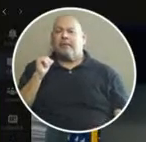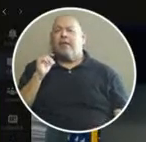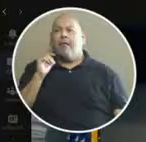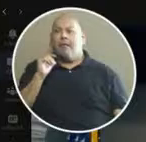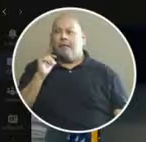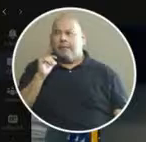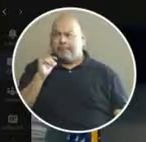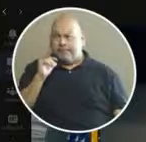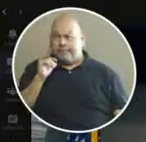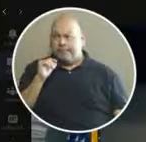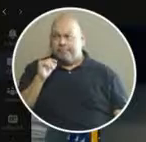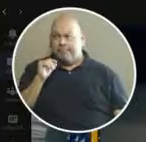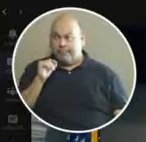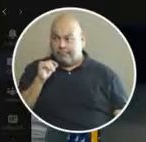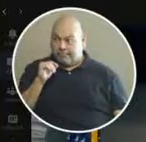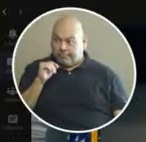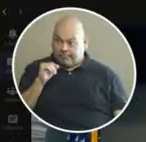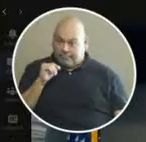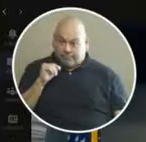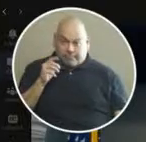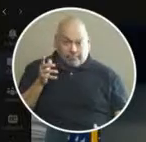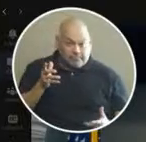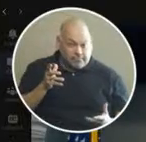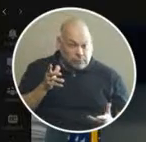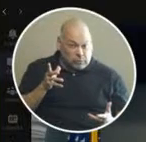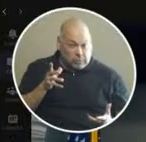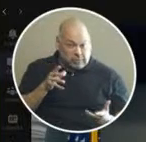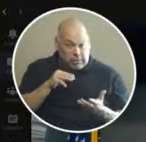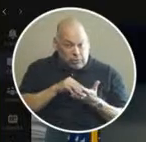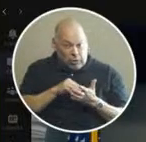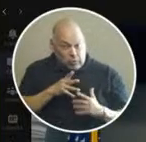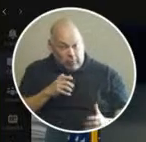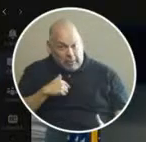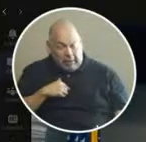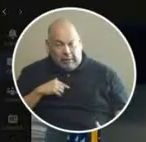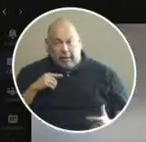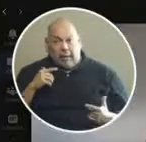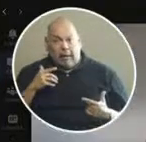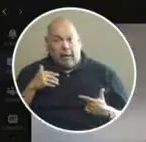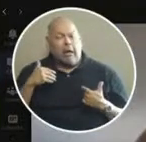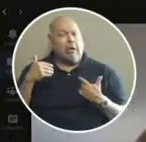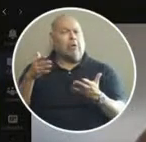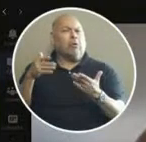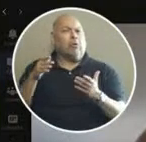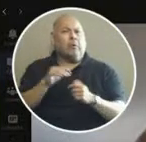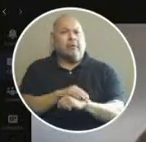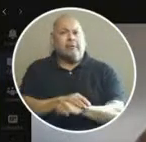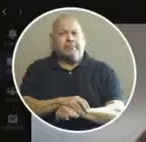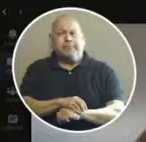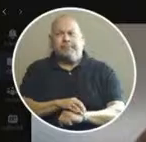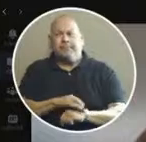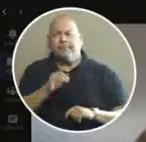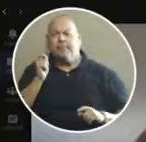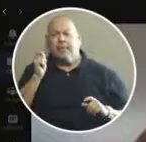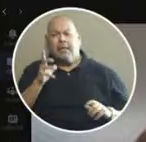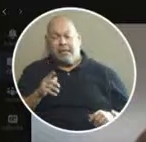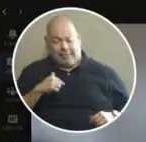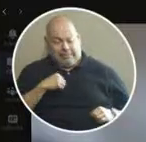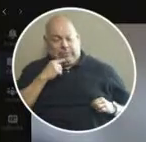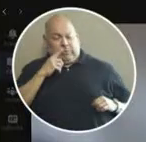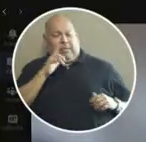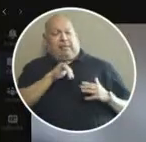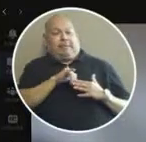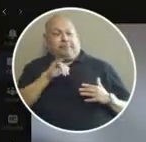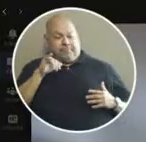Yeah, you want me to take that one, Mayor? Or? Either or, yeah, go ahead, Judge. No, I was just going to say